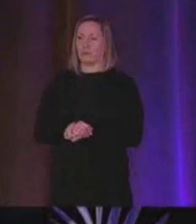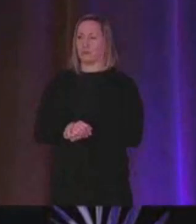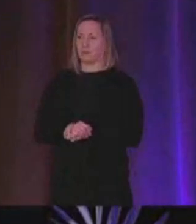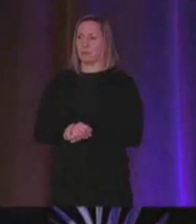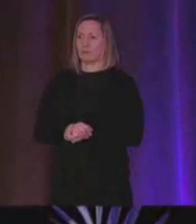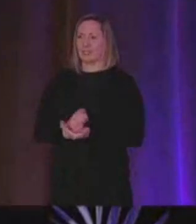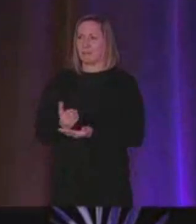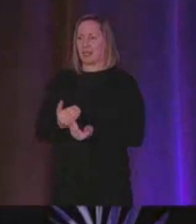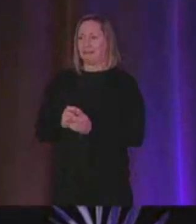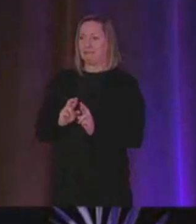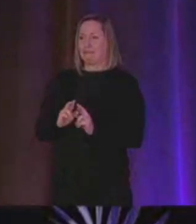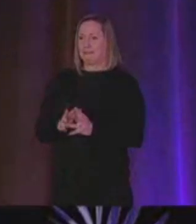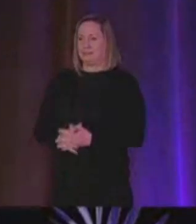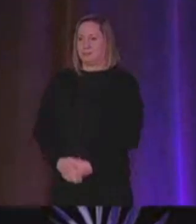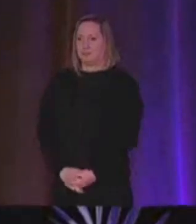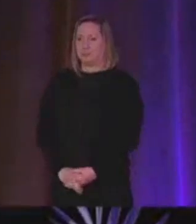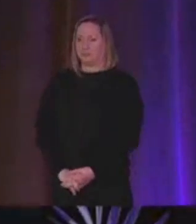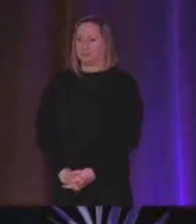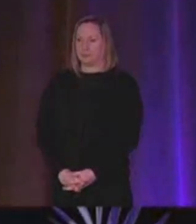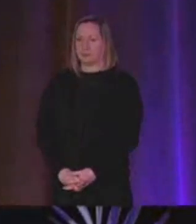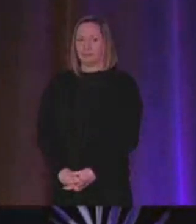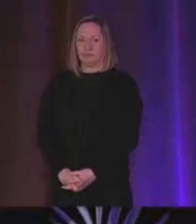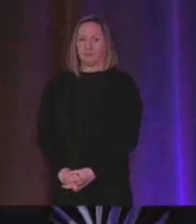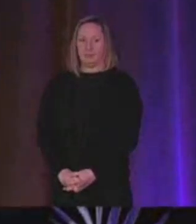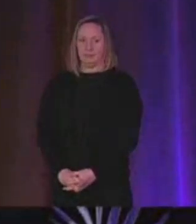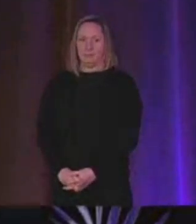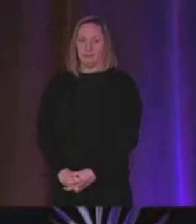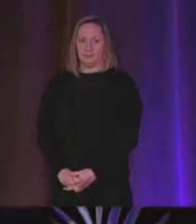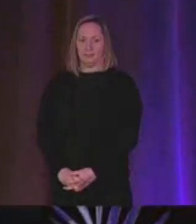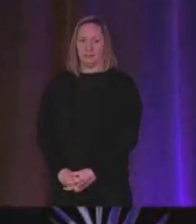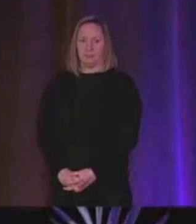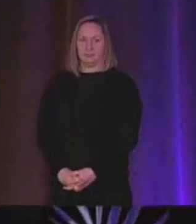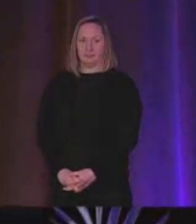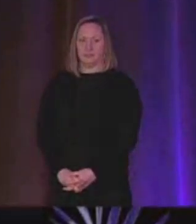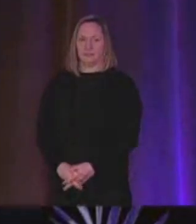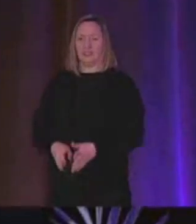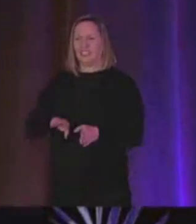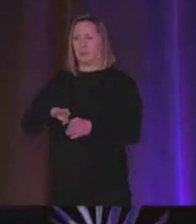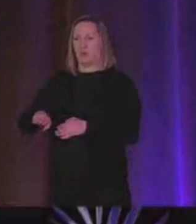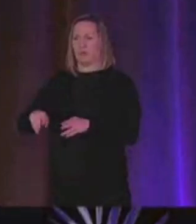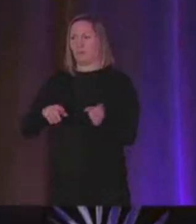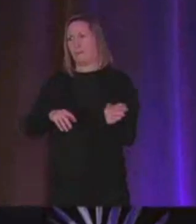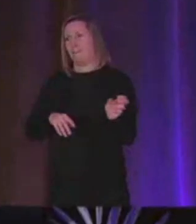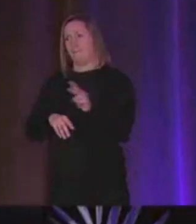come on. Okay, let me move on to the slides again.